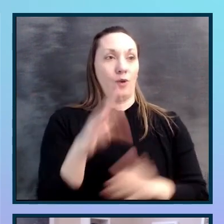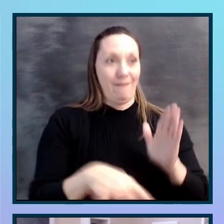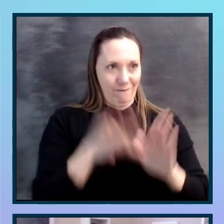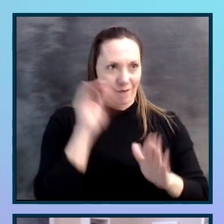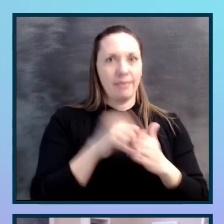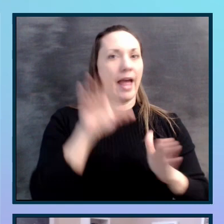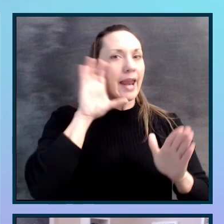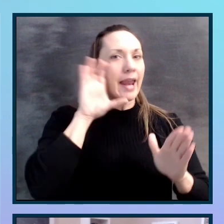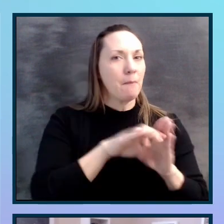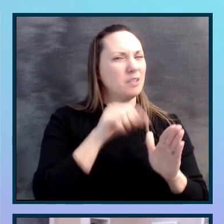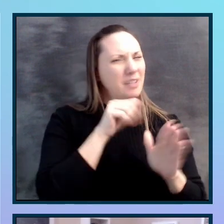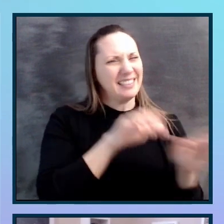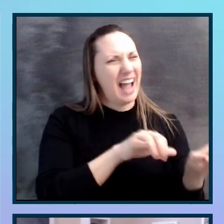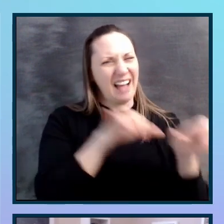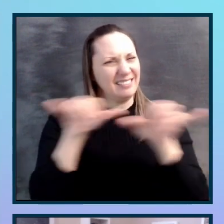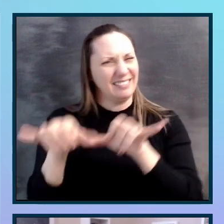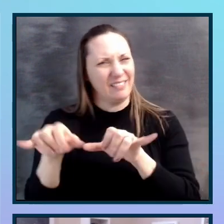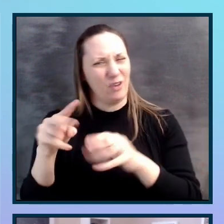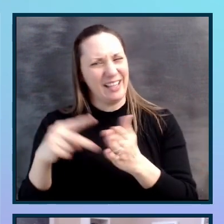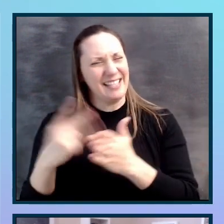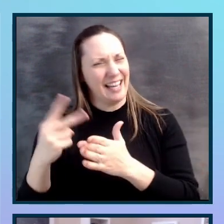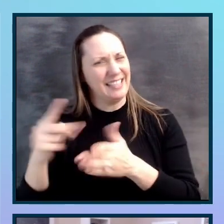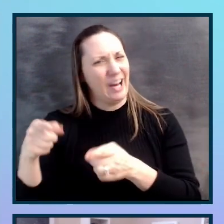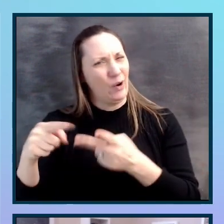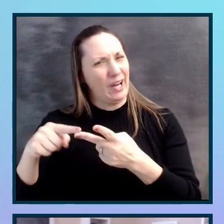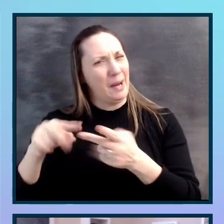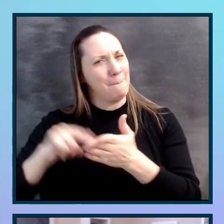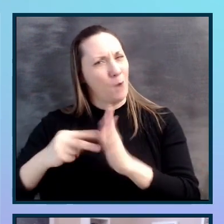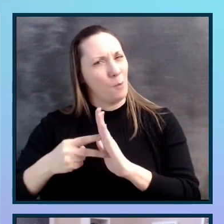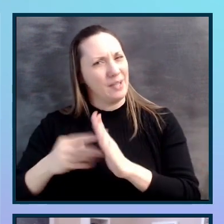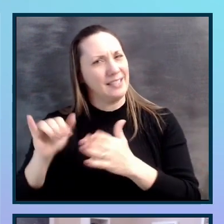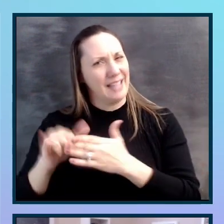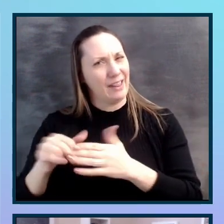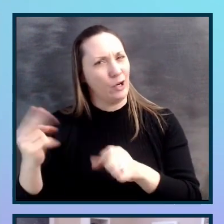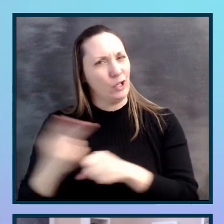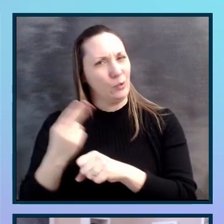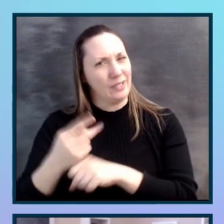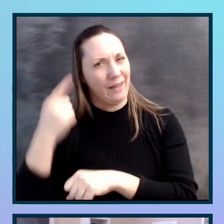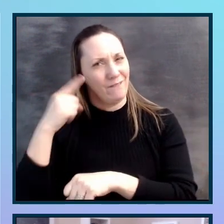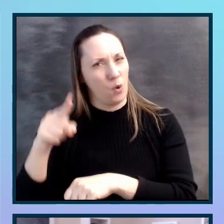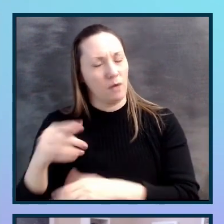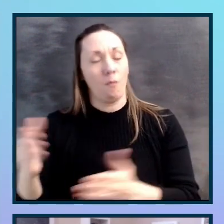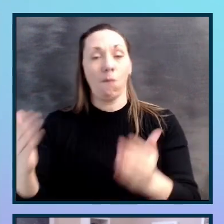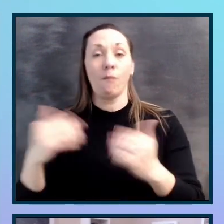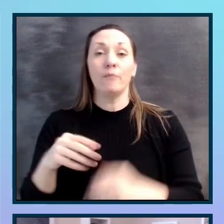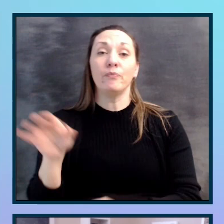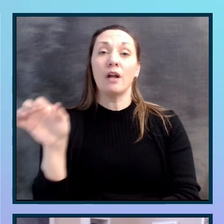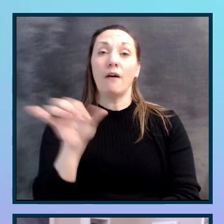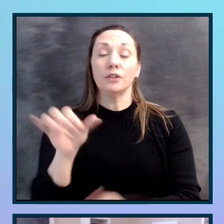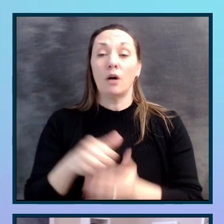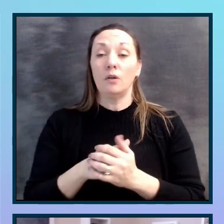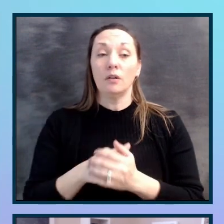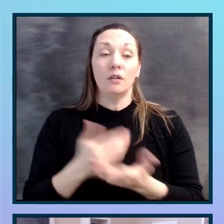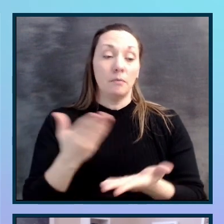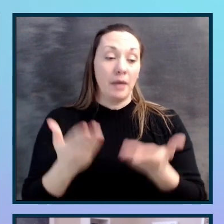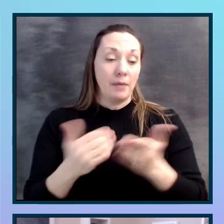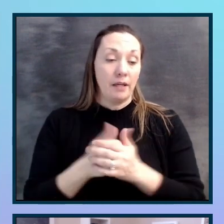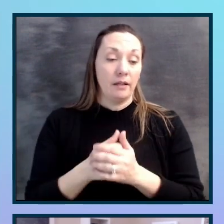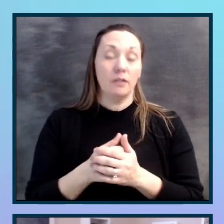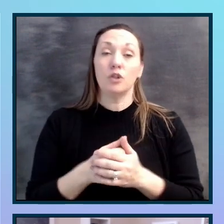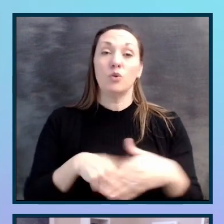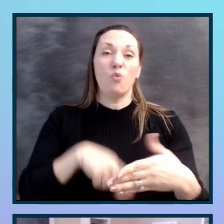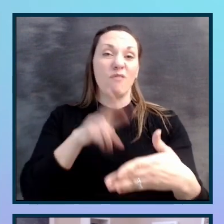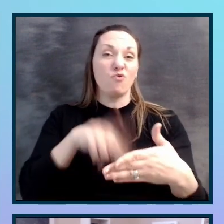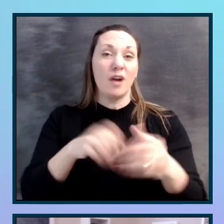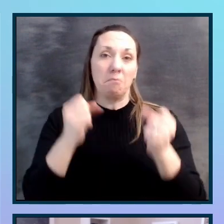is not fit for the secondary purpose that it's being put to. Similarly, you may have read a lot of